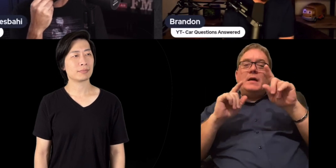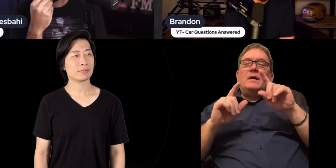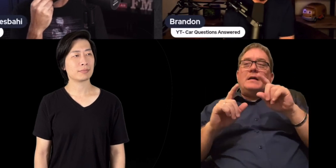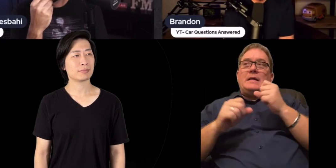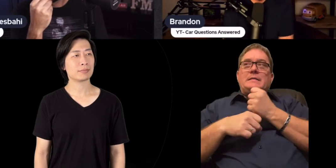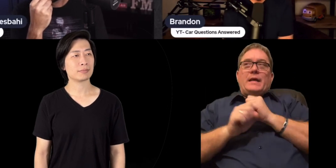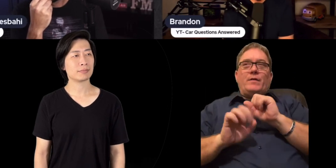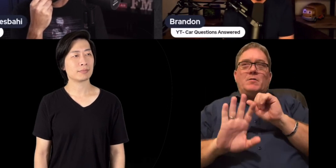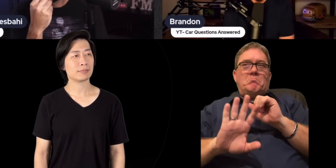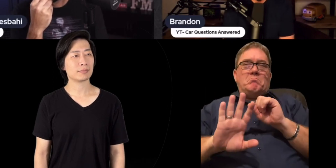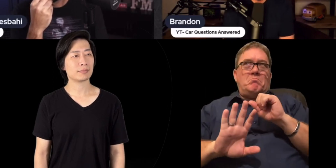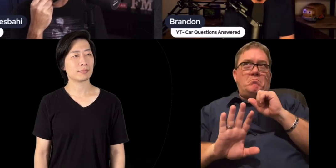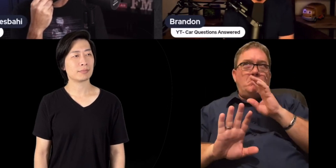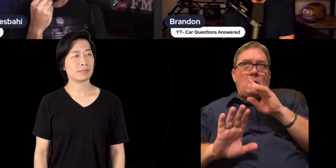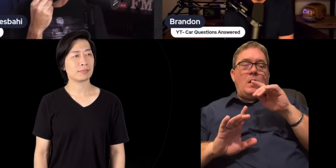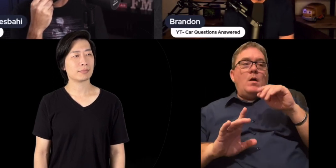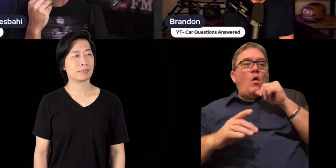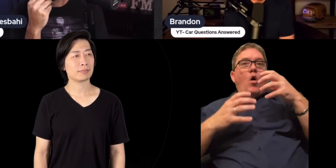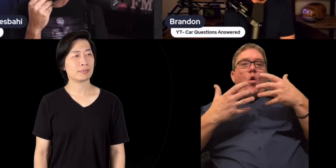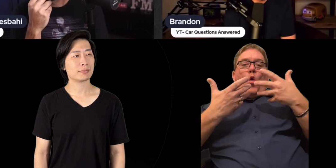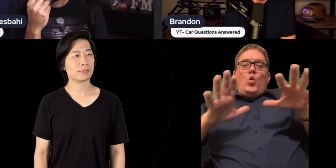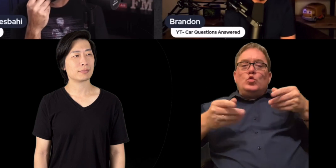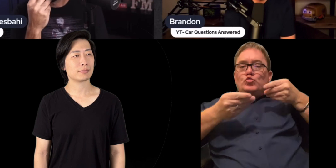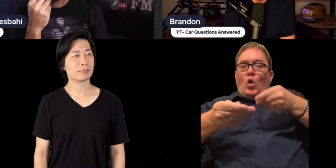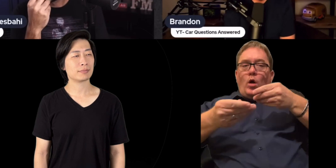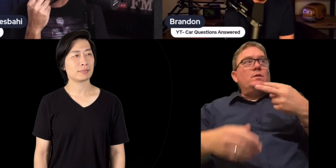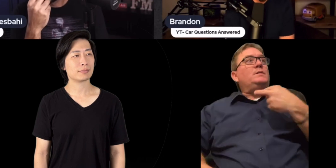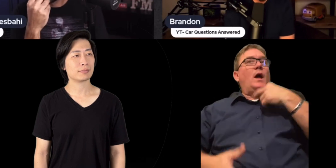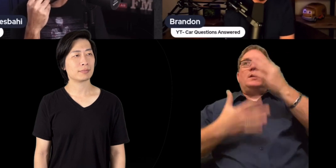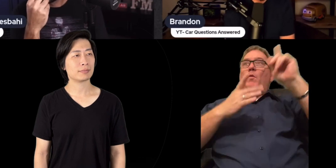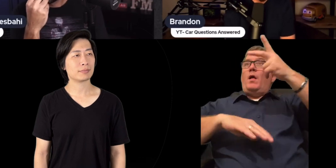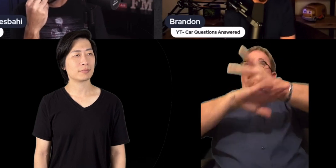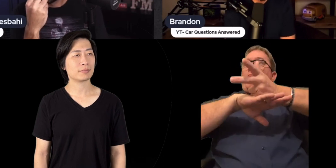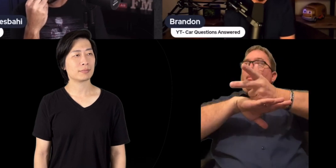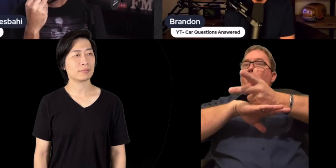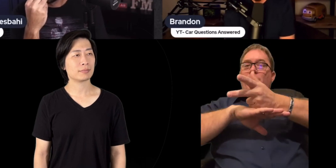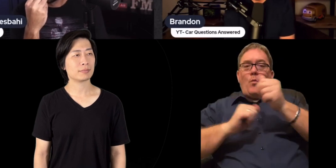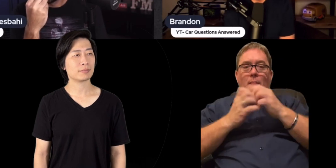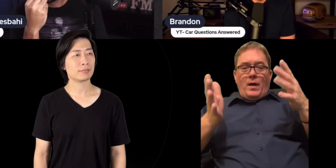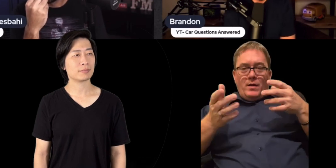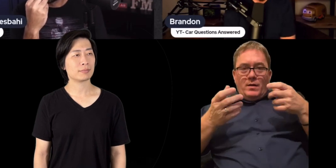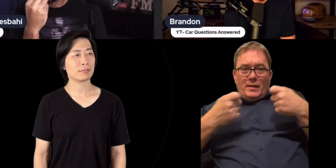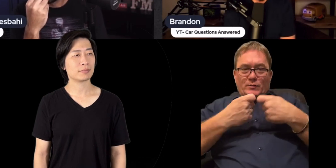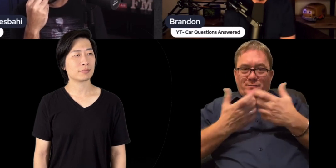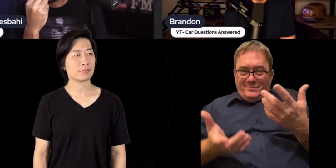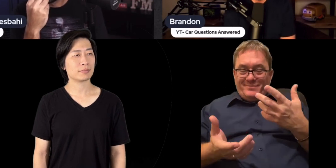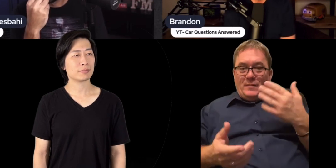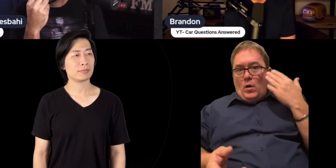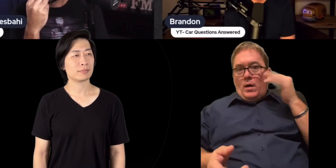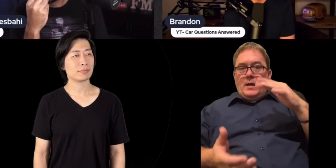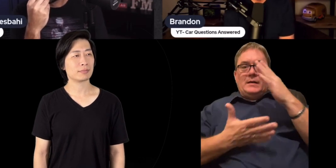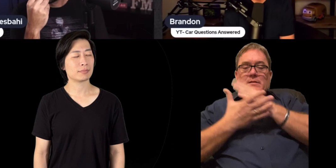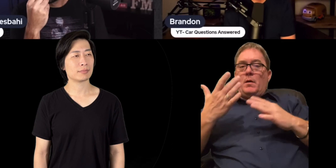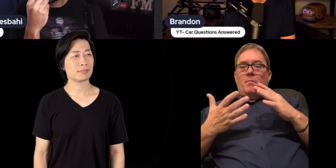about necessarily losing charge and then being stranded at some point, which I know a lot of that's really just blown